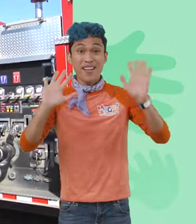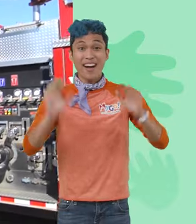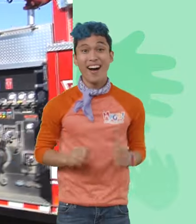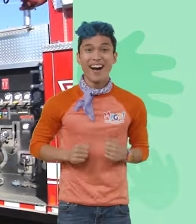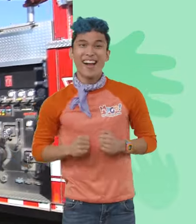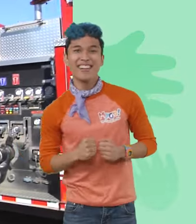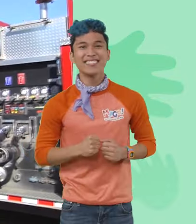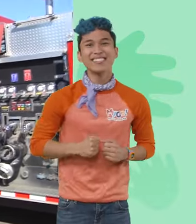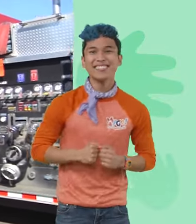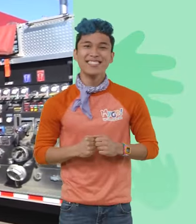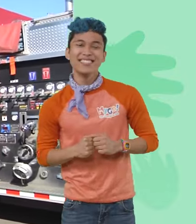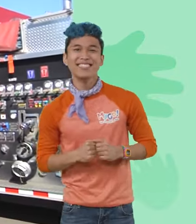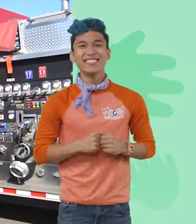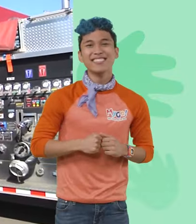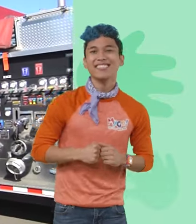See ya!